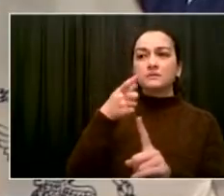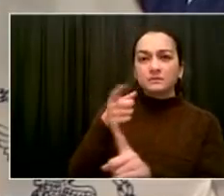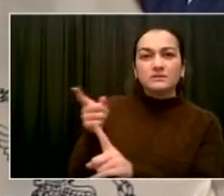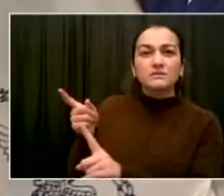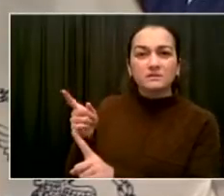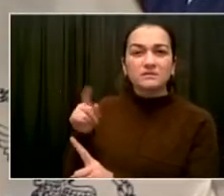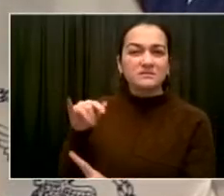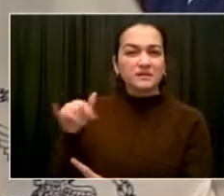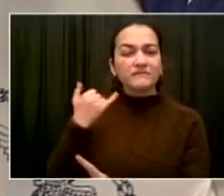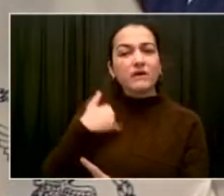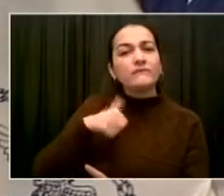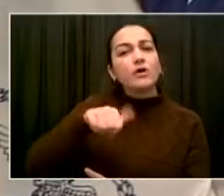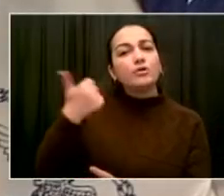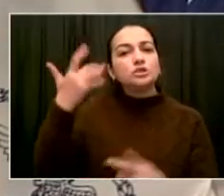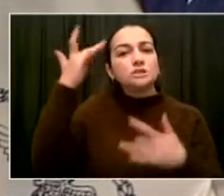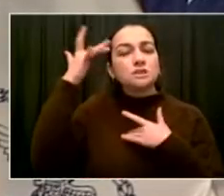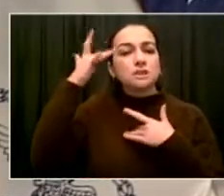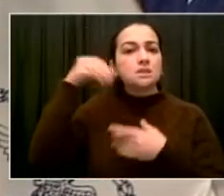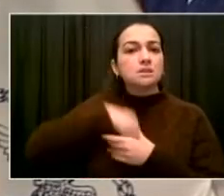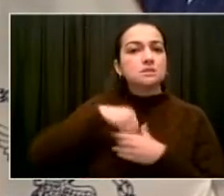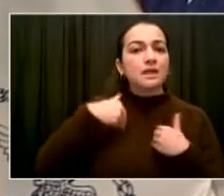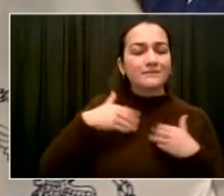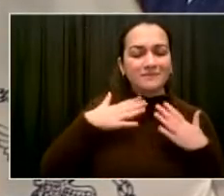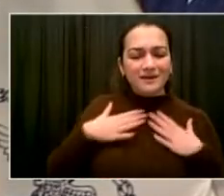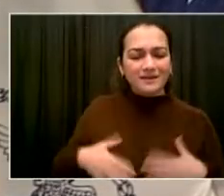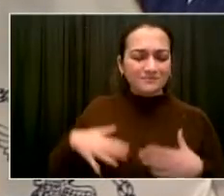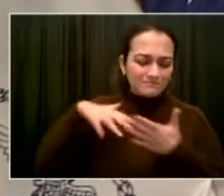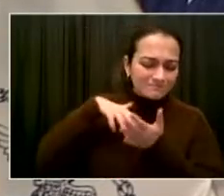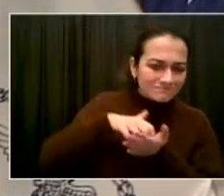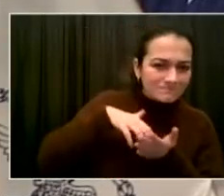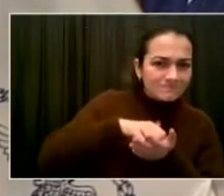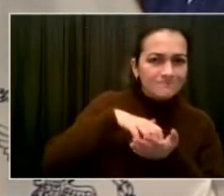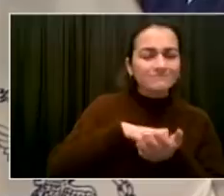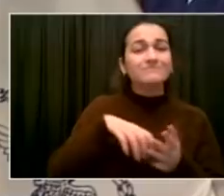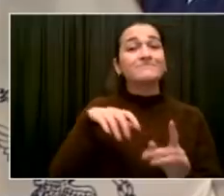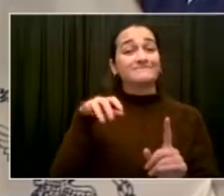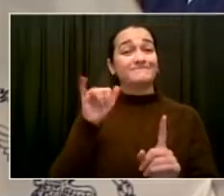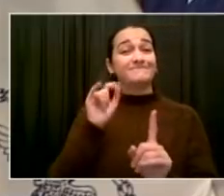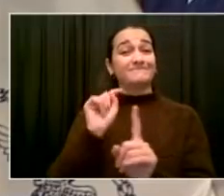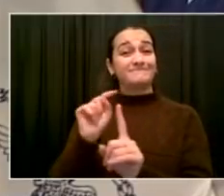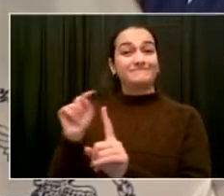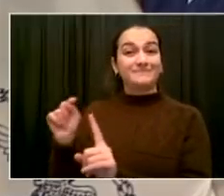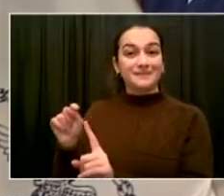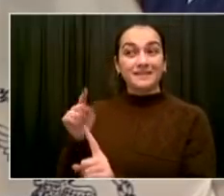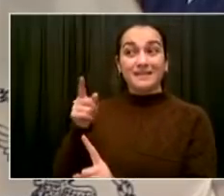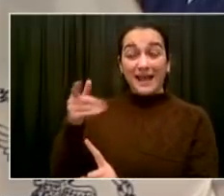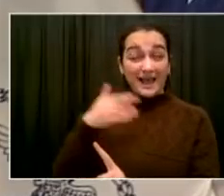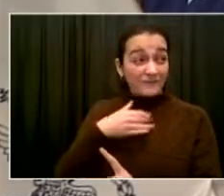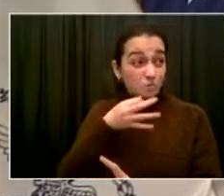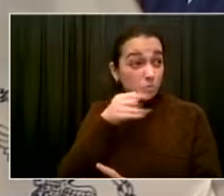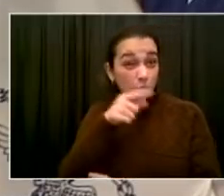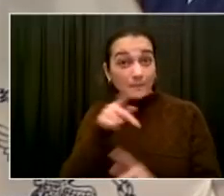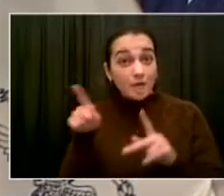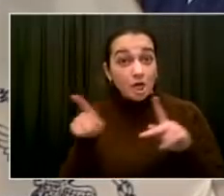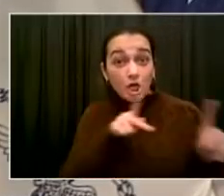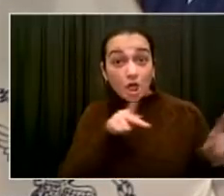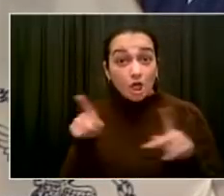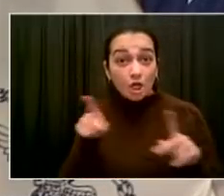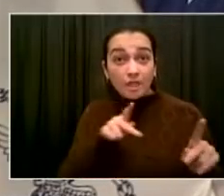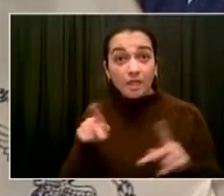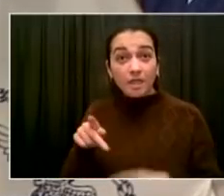event and they don't need to be at it, be careful. If it's optional, it's probably smart to skip it for a period of some